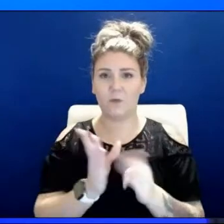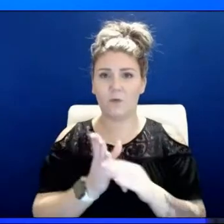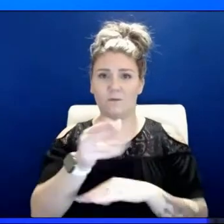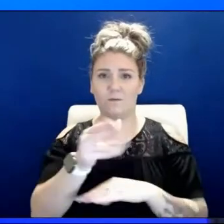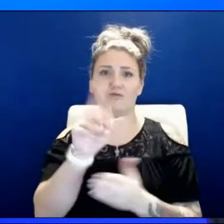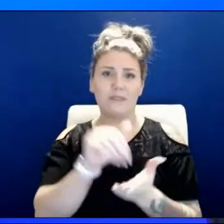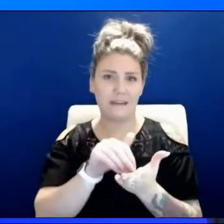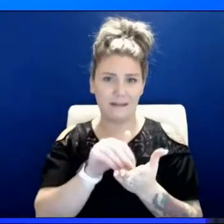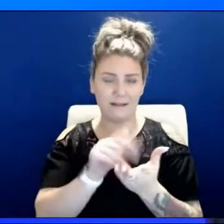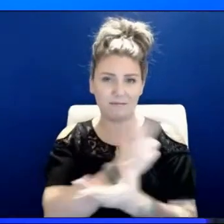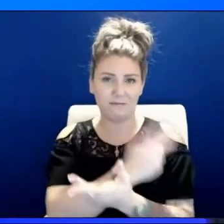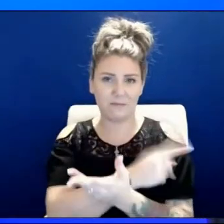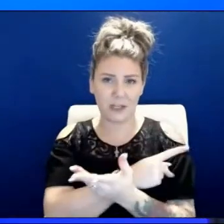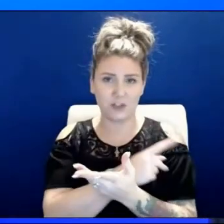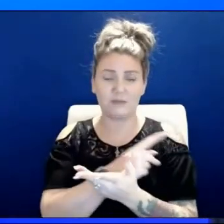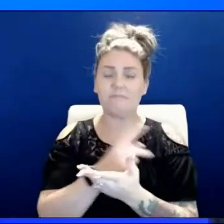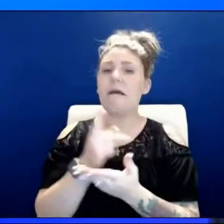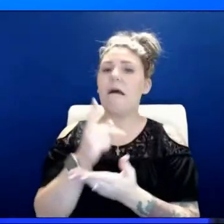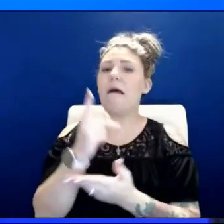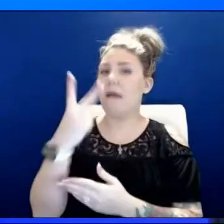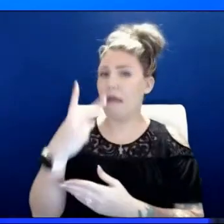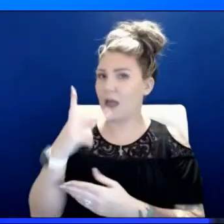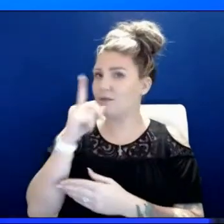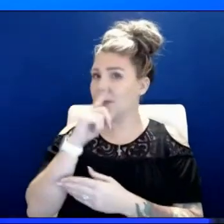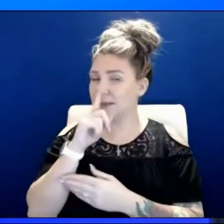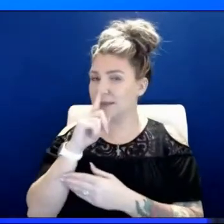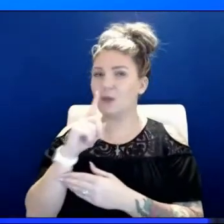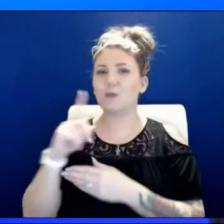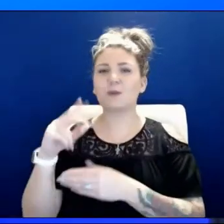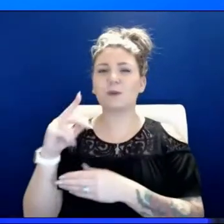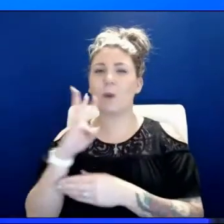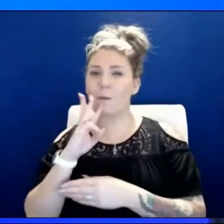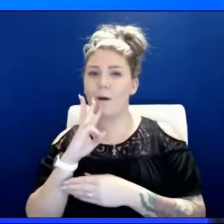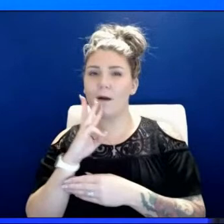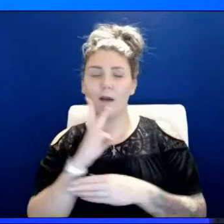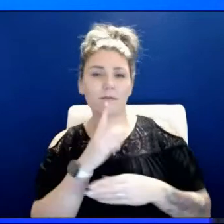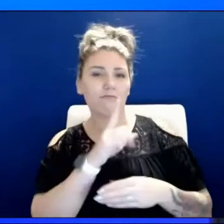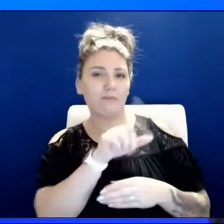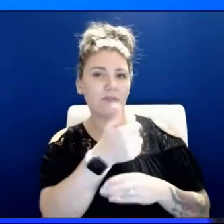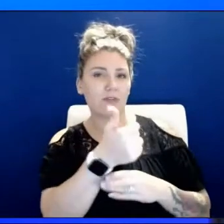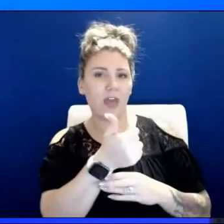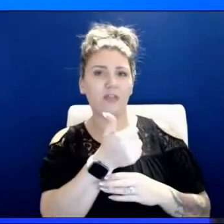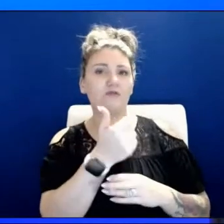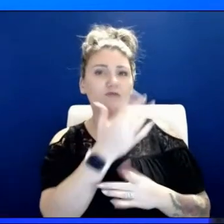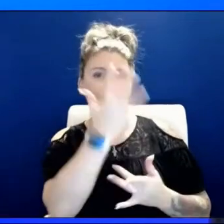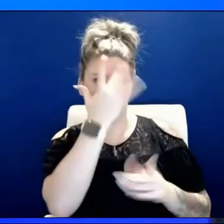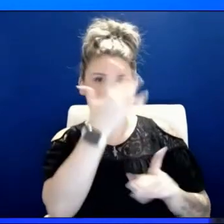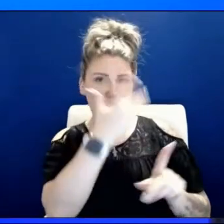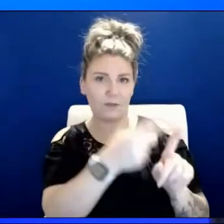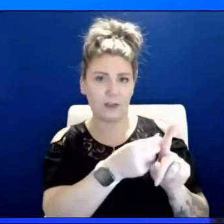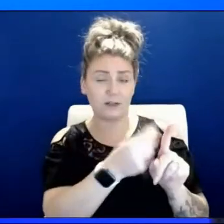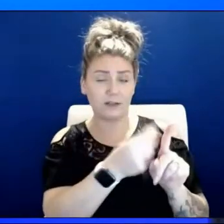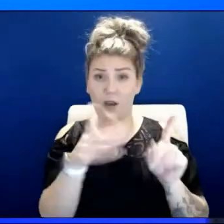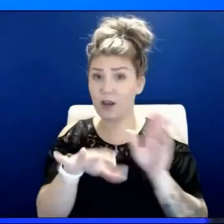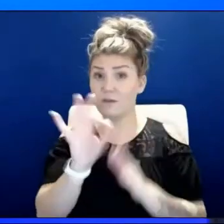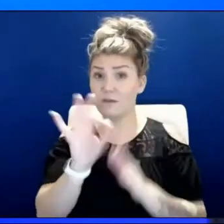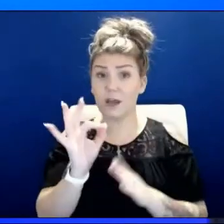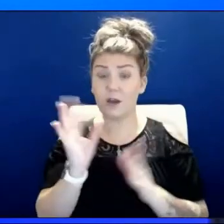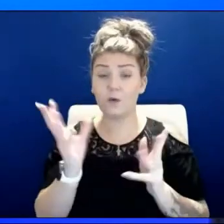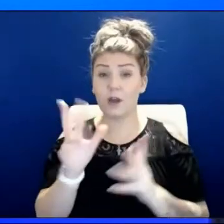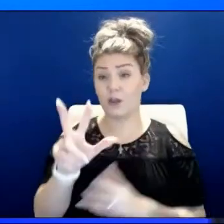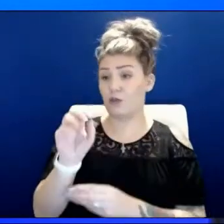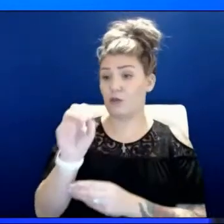the placebo, salt water, and the other half the flu vaccine. And what we found was 30%